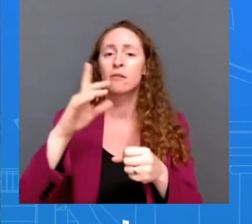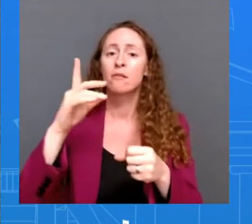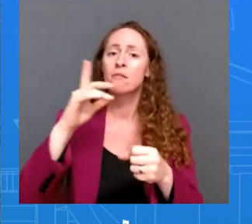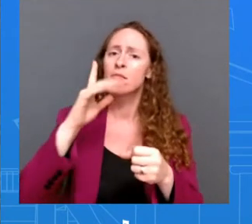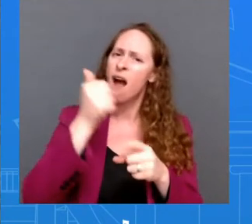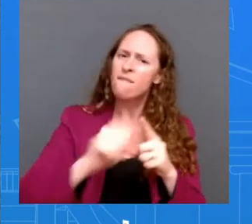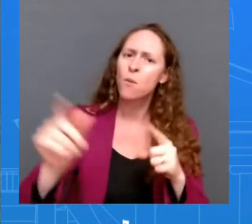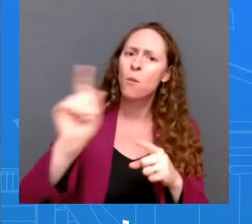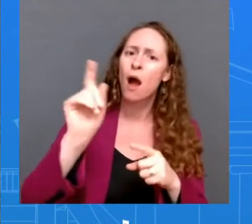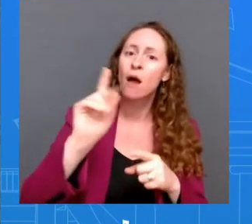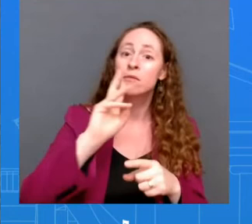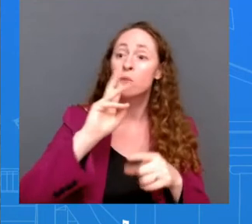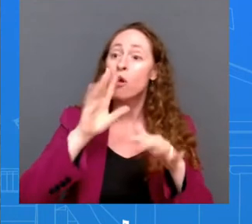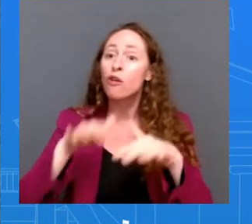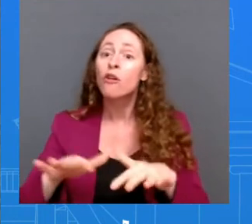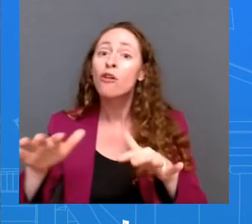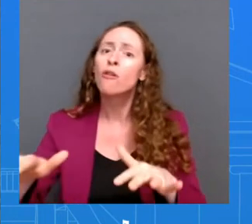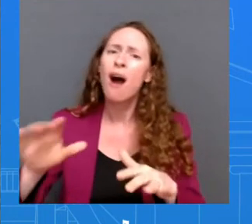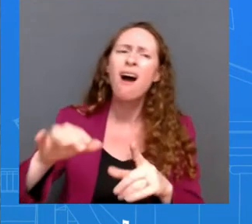questions.